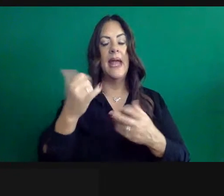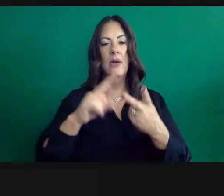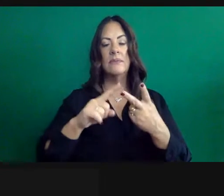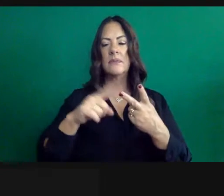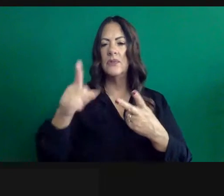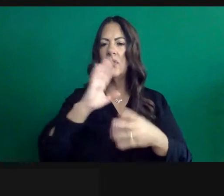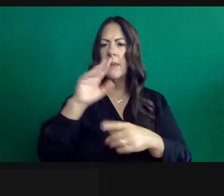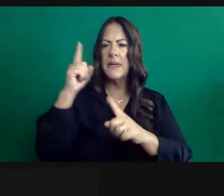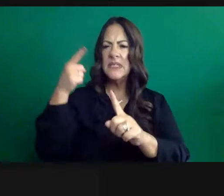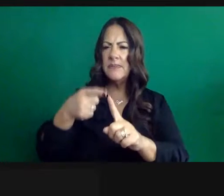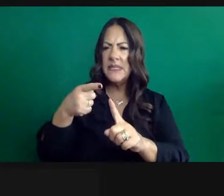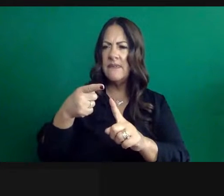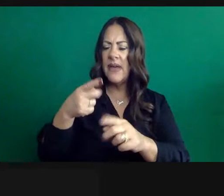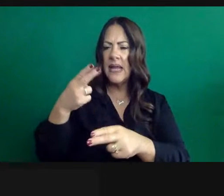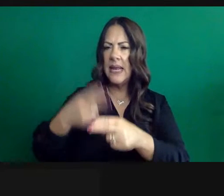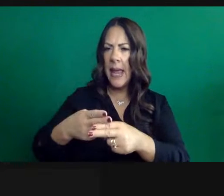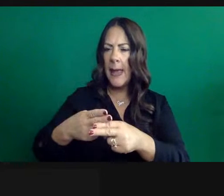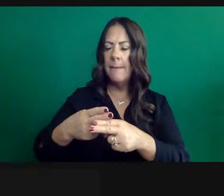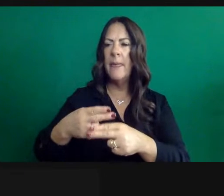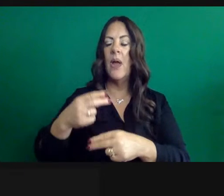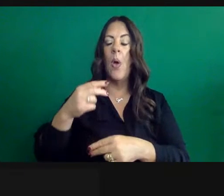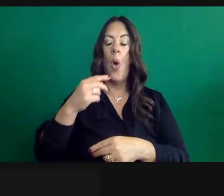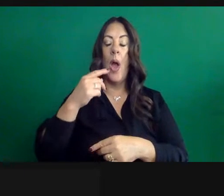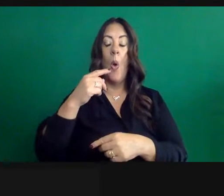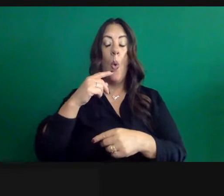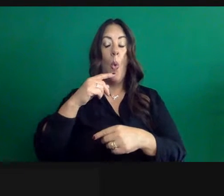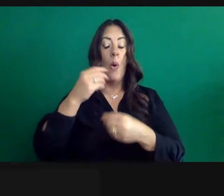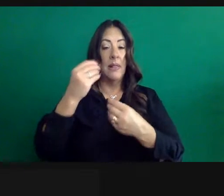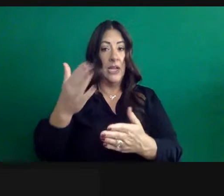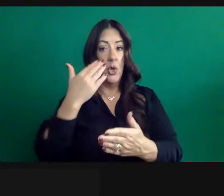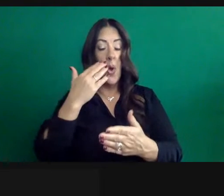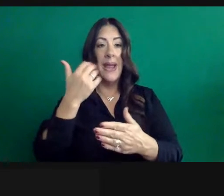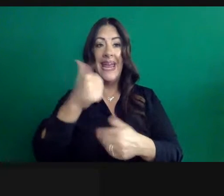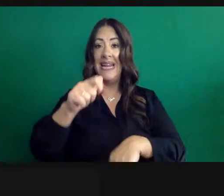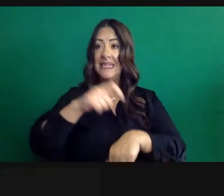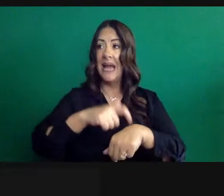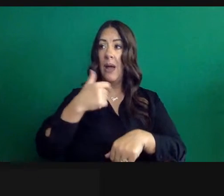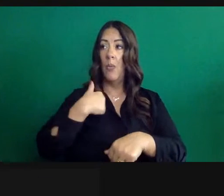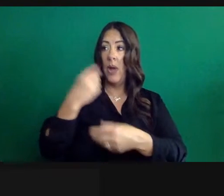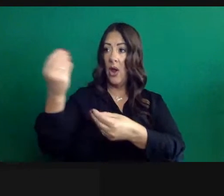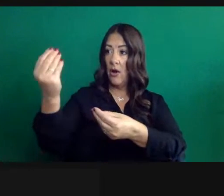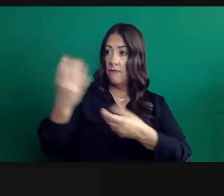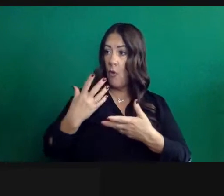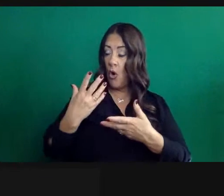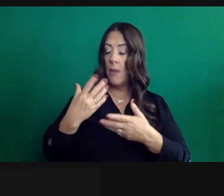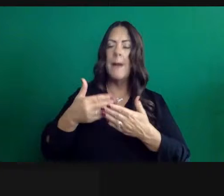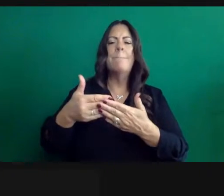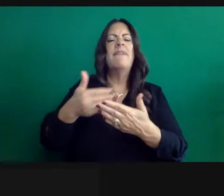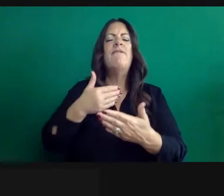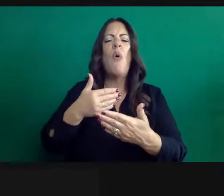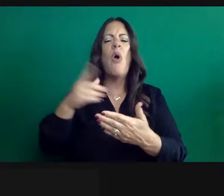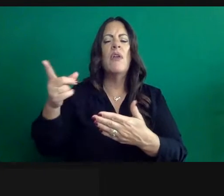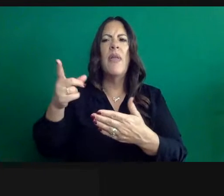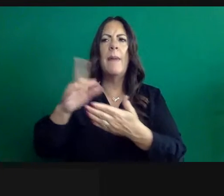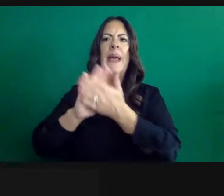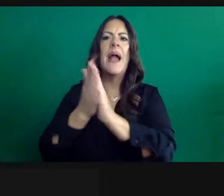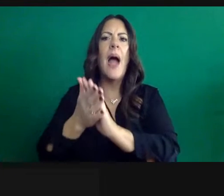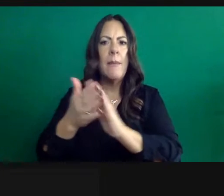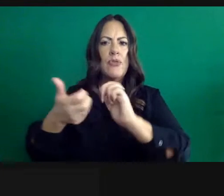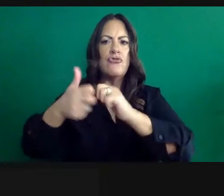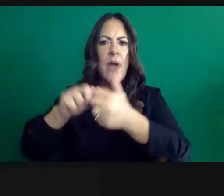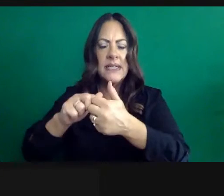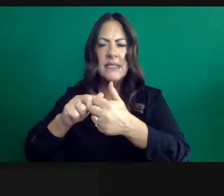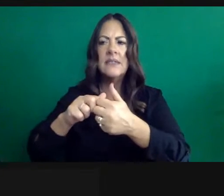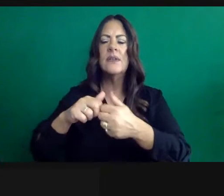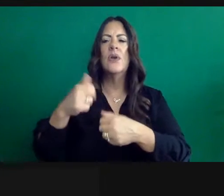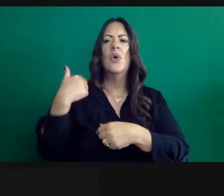specific needs, as soon as we hear about a facility, even before they get into crisis care, we've spent quite a bit of time in the